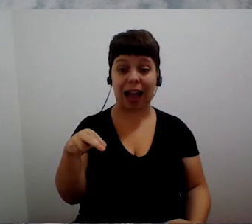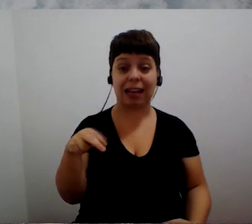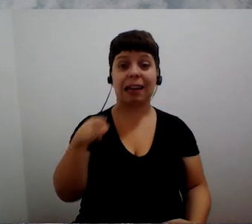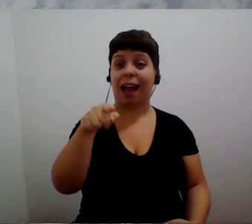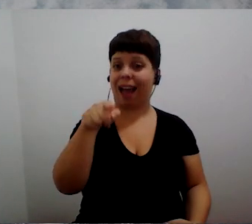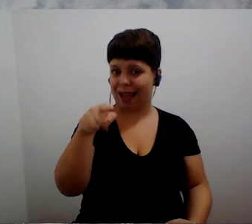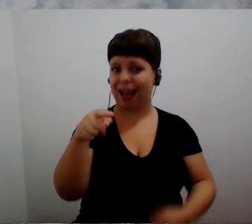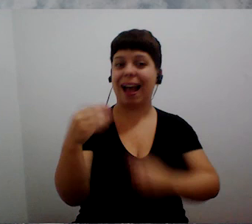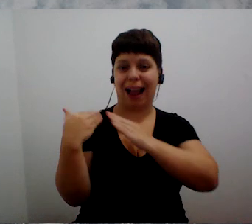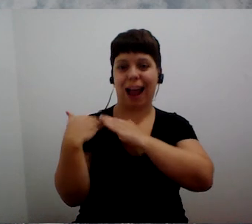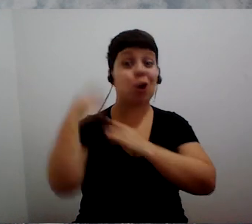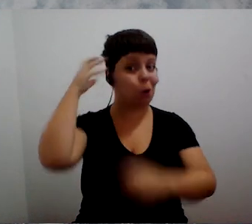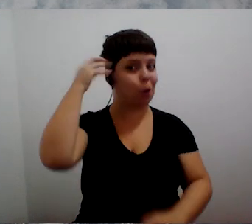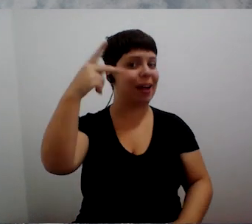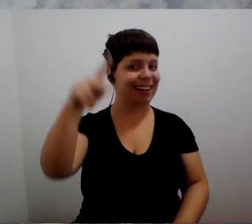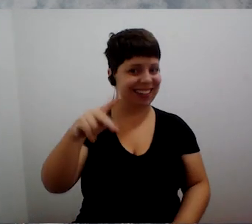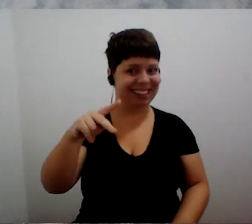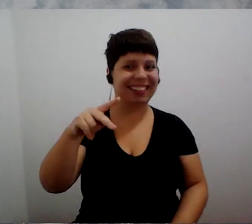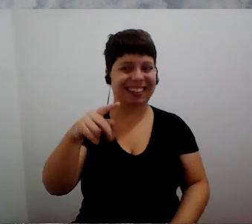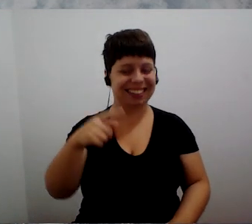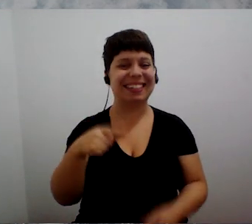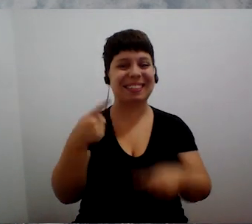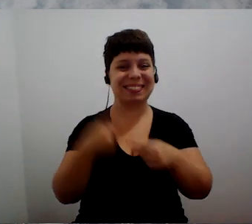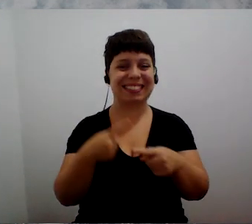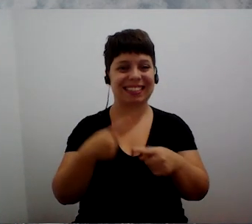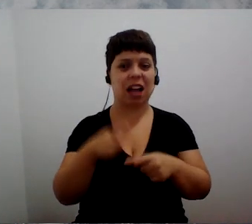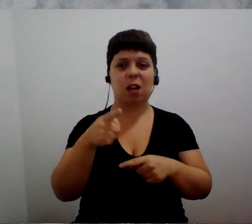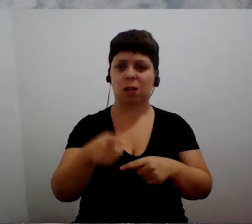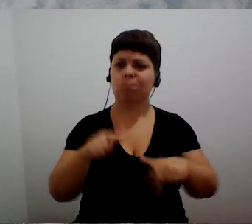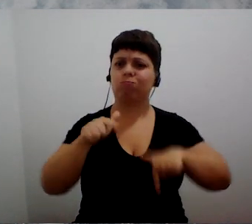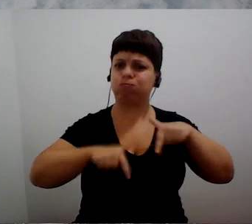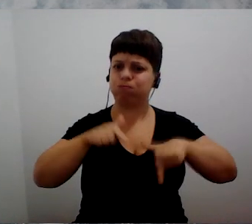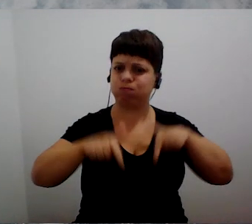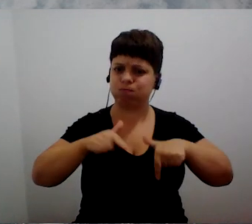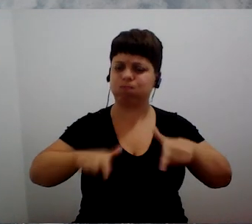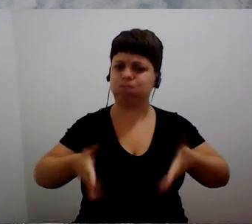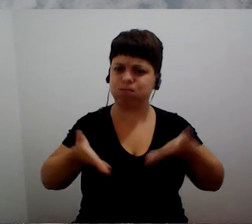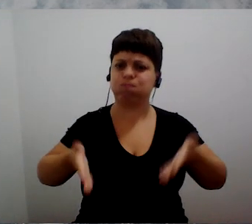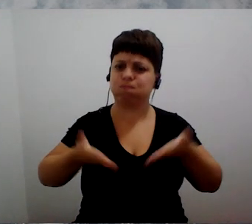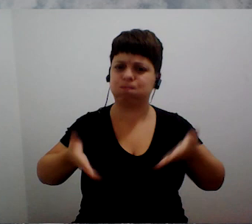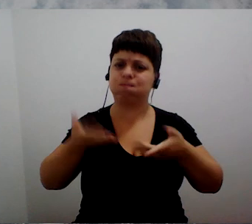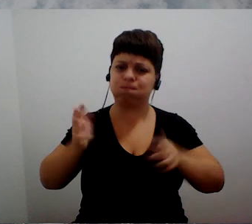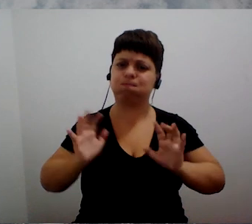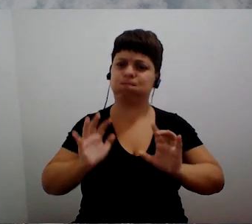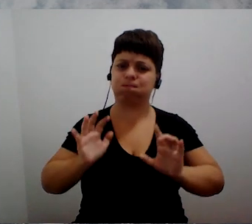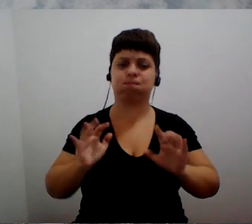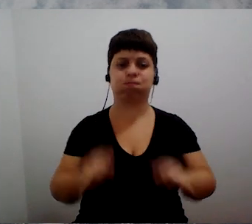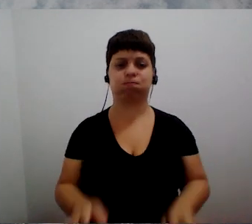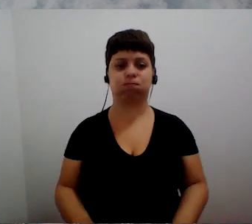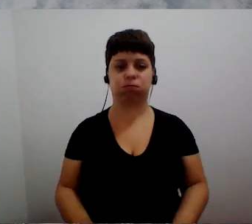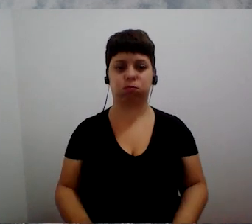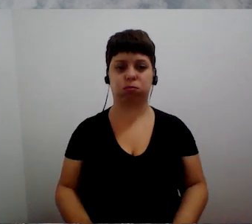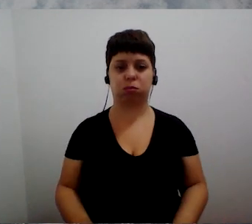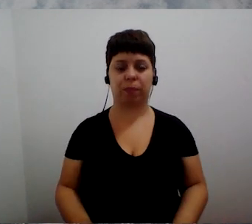and Technology, and Karin is a little bit guilty to promote that, because she is really, really